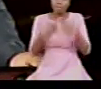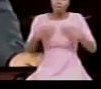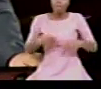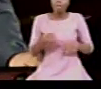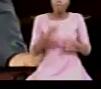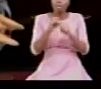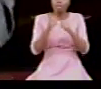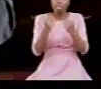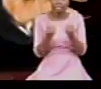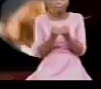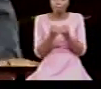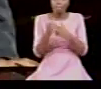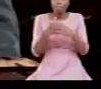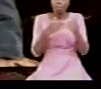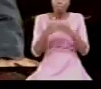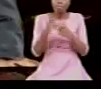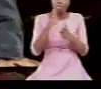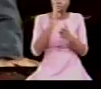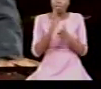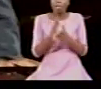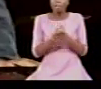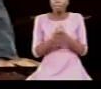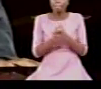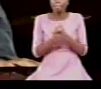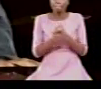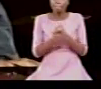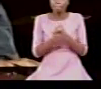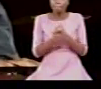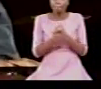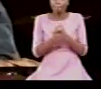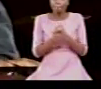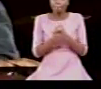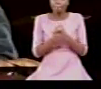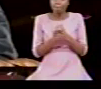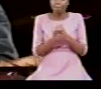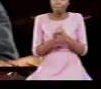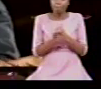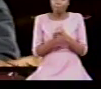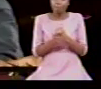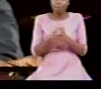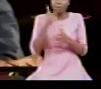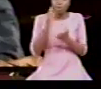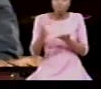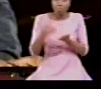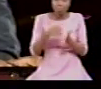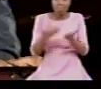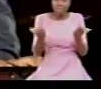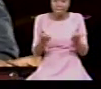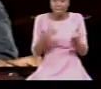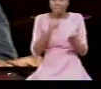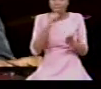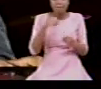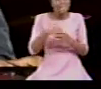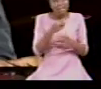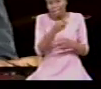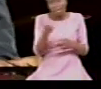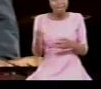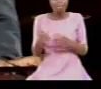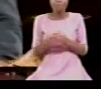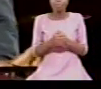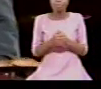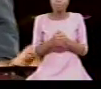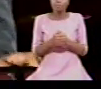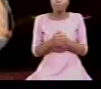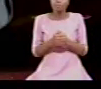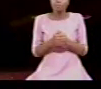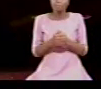society. Whatever you are. Not in heaven, you leave it here. Then ultimately in hell. In